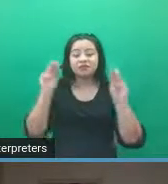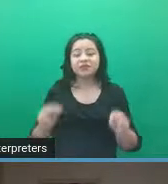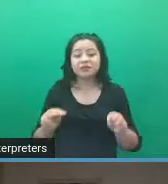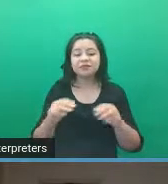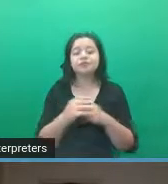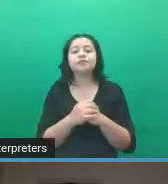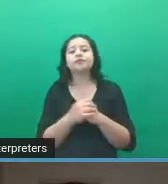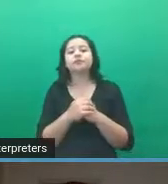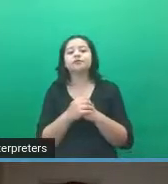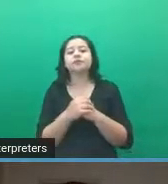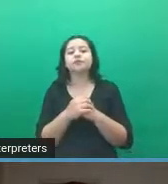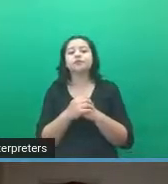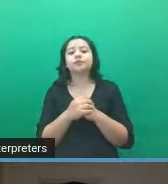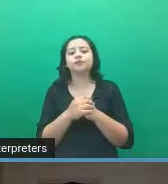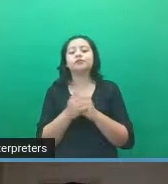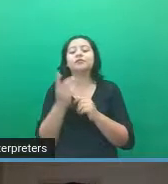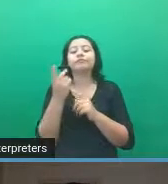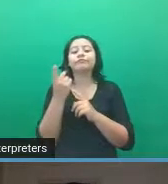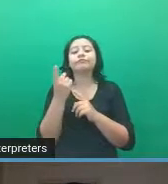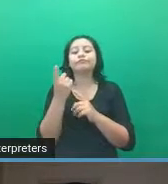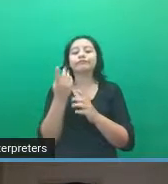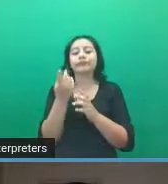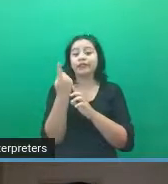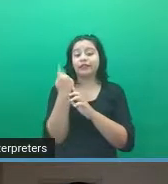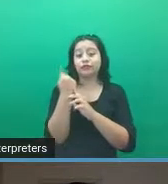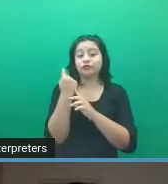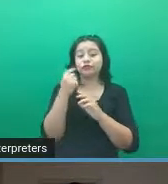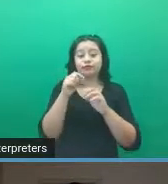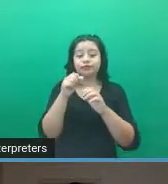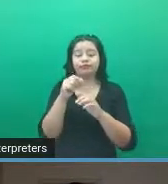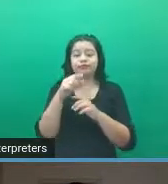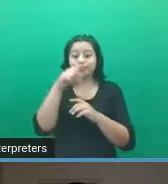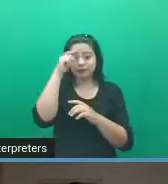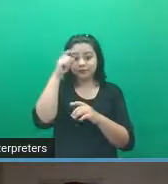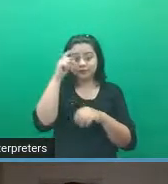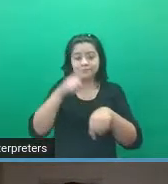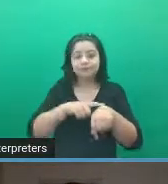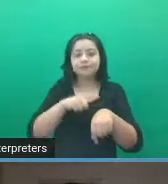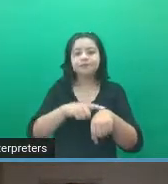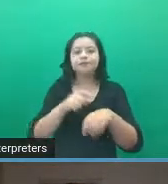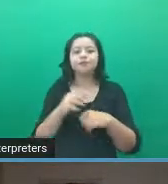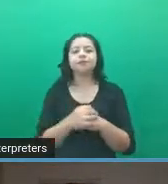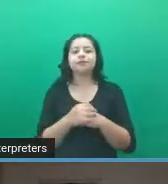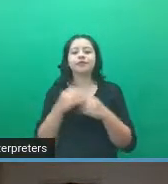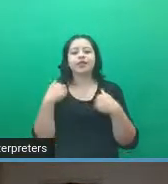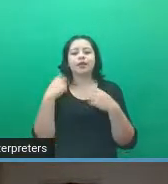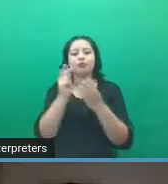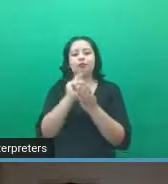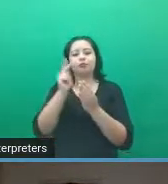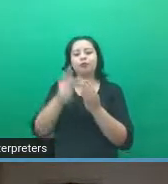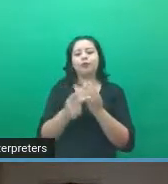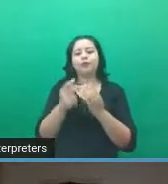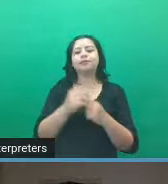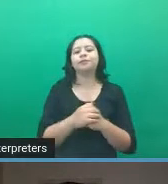Connections collaborated last summer during a heavy period of civil unrest on the virtual program